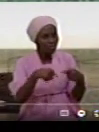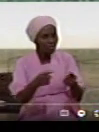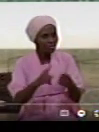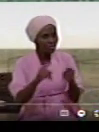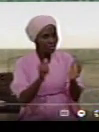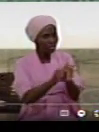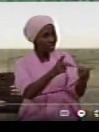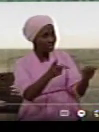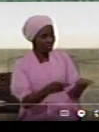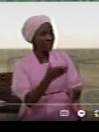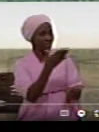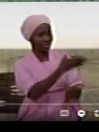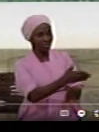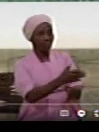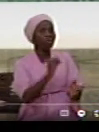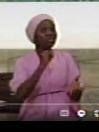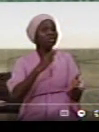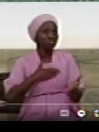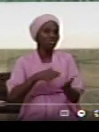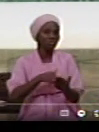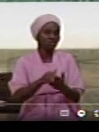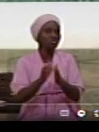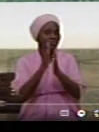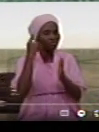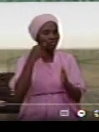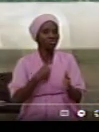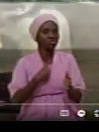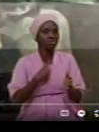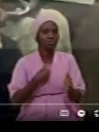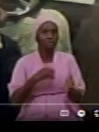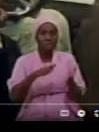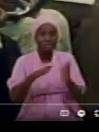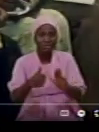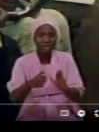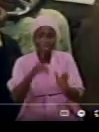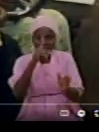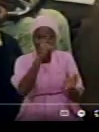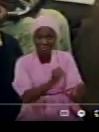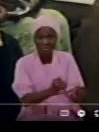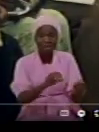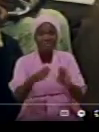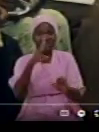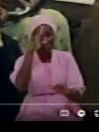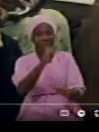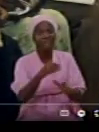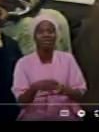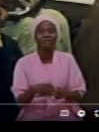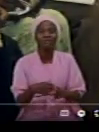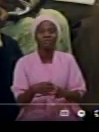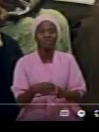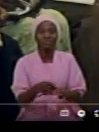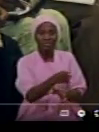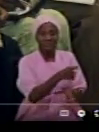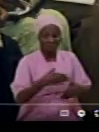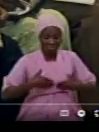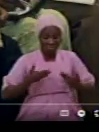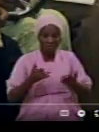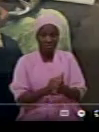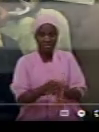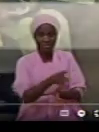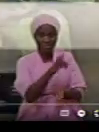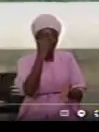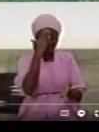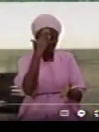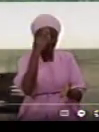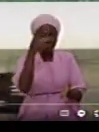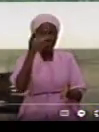weakness. Dead faith, dead man. They profess that they know God, but in works,